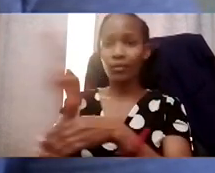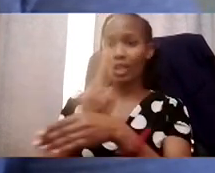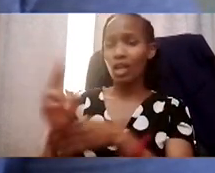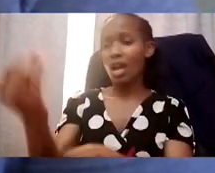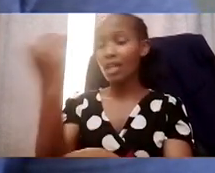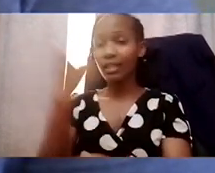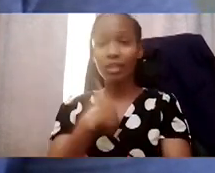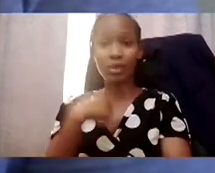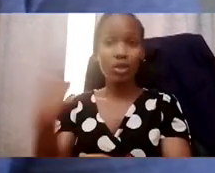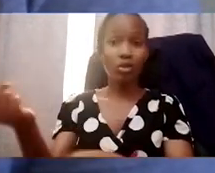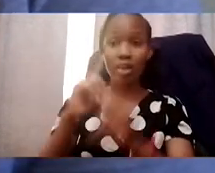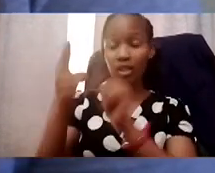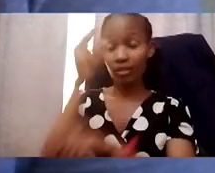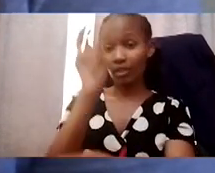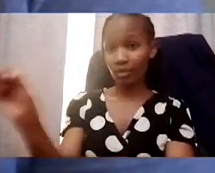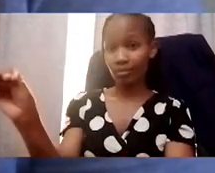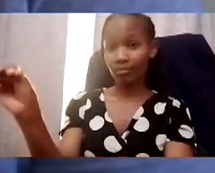run for them, just to bring